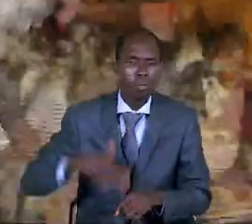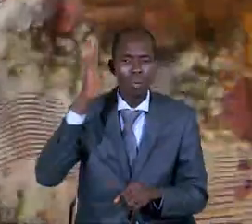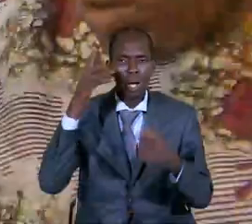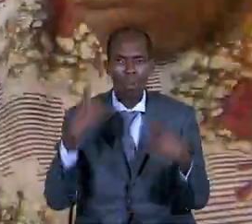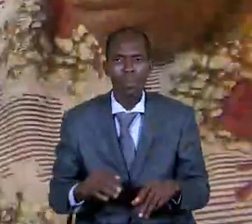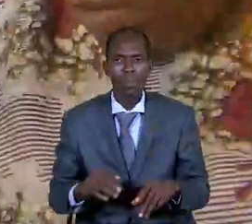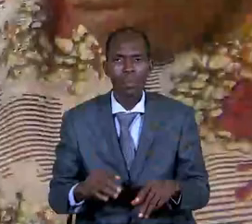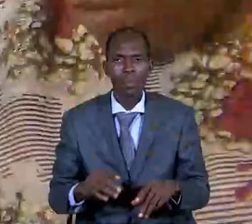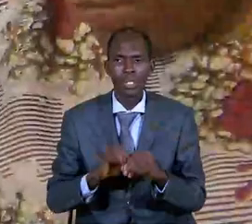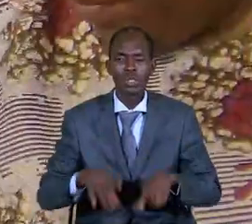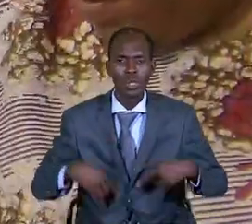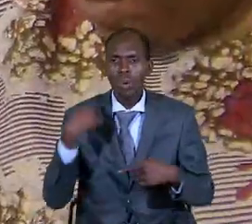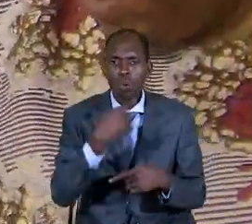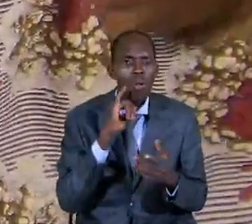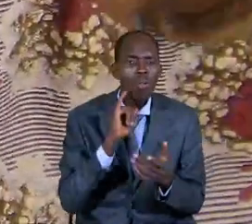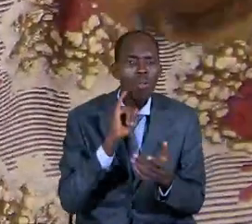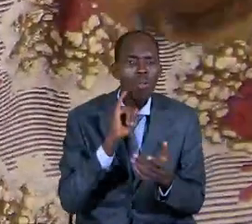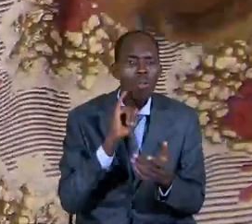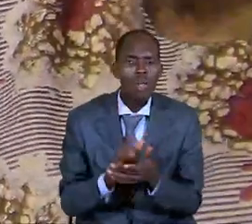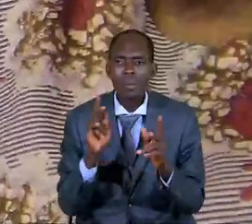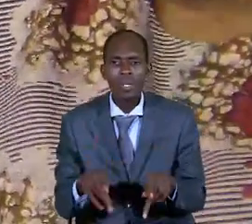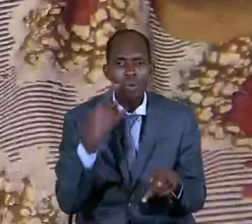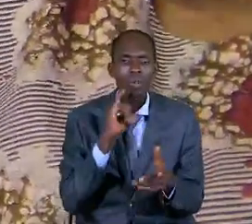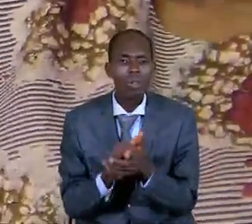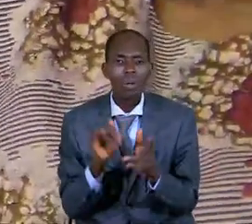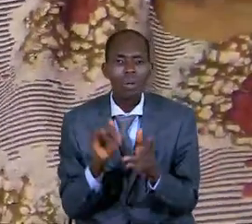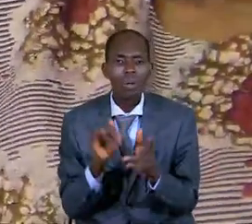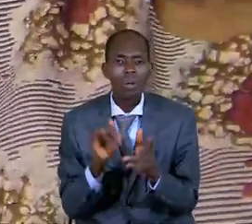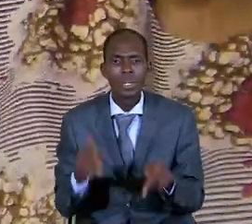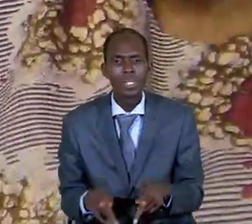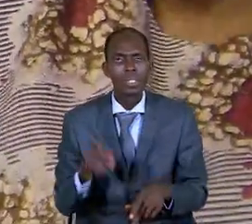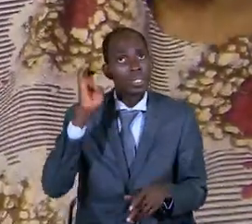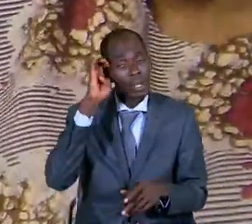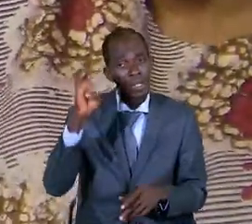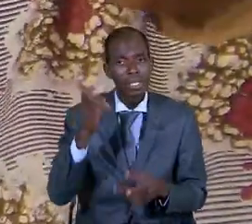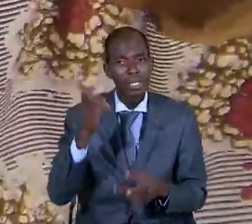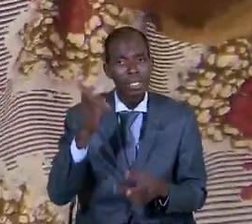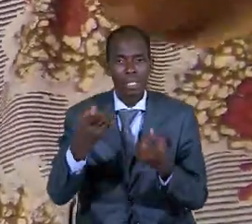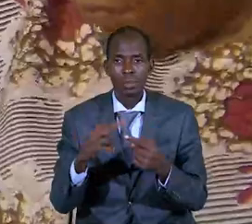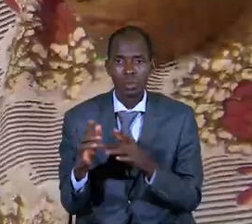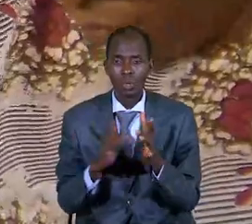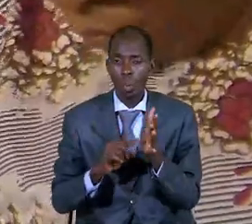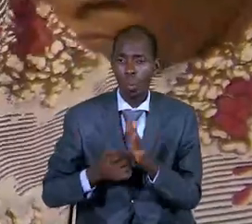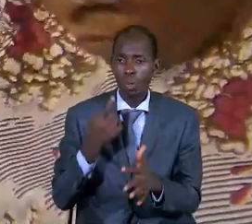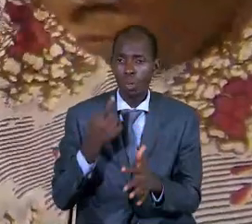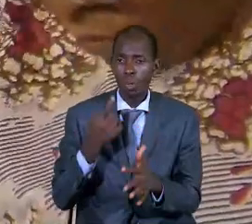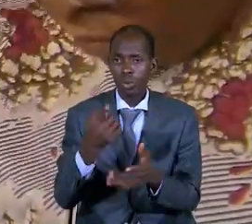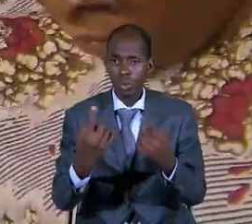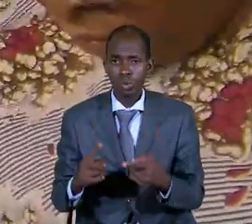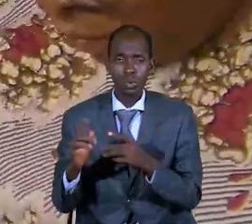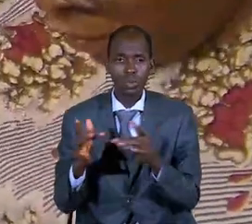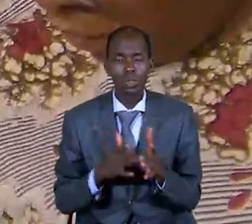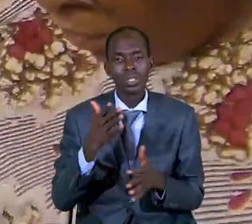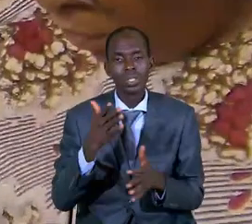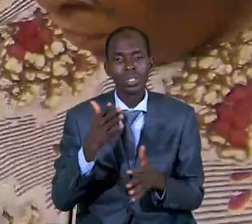in your life. Where are you? Where are you? He came to Jesus. At the moment you came,